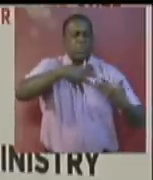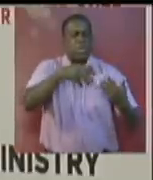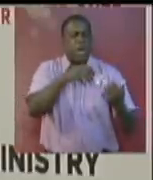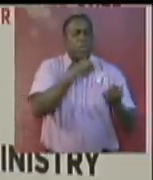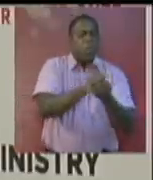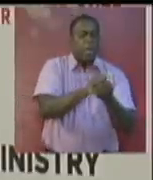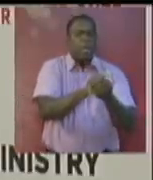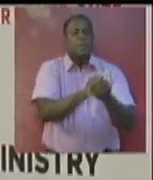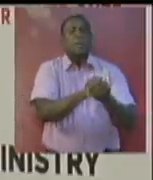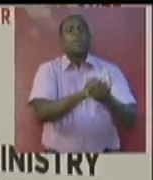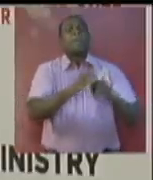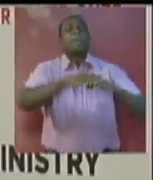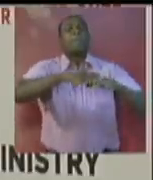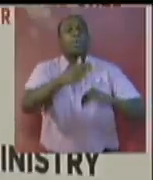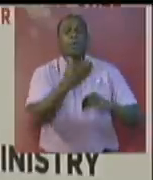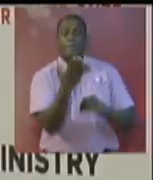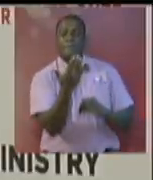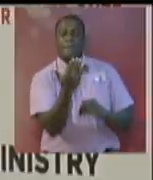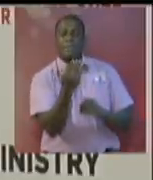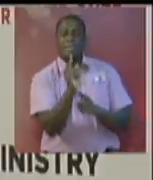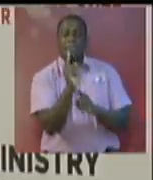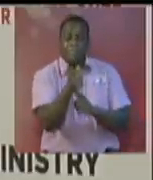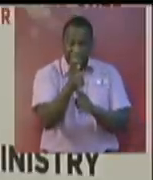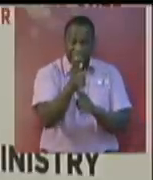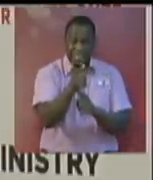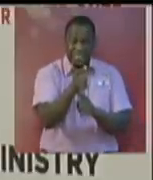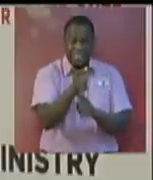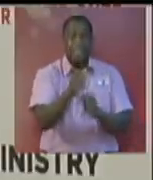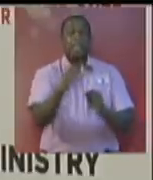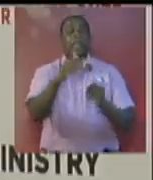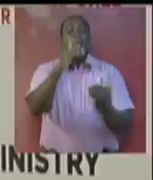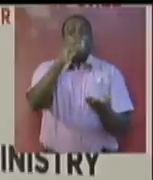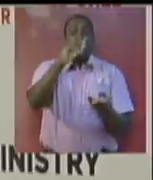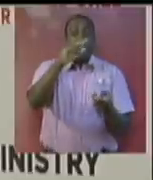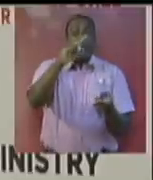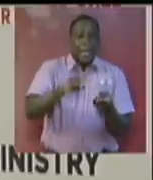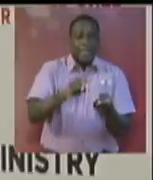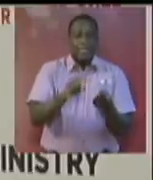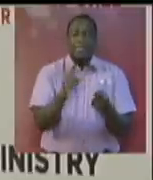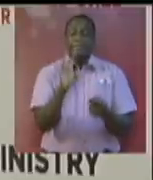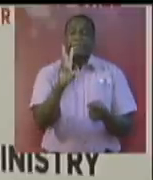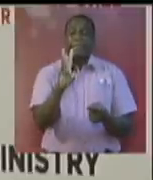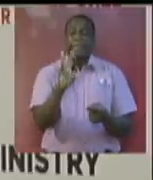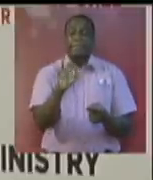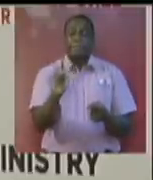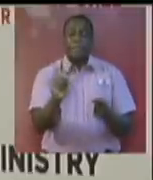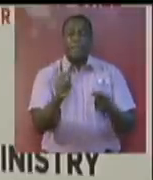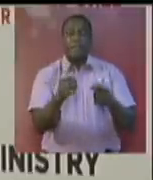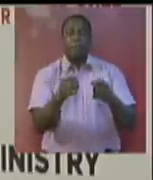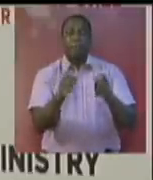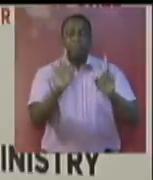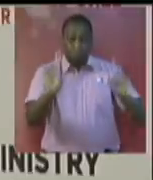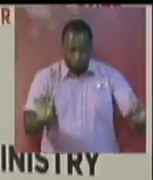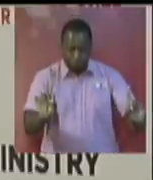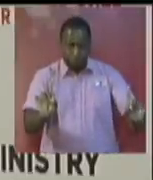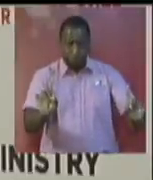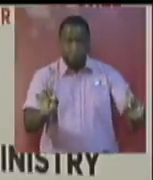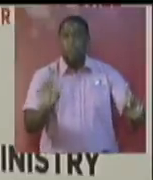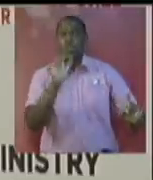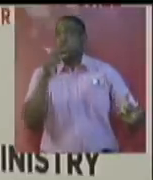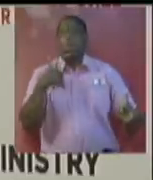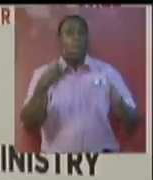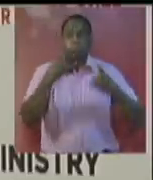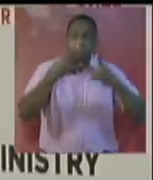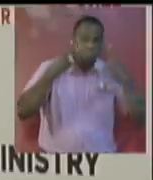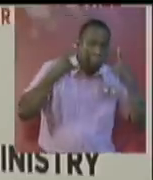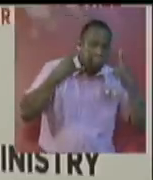than 6 feet apart, without the appropriate PPE, and in this case, without a mask. So in both of those cases,